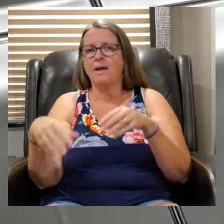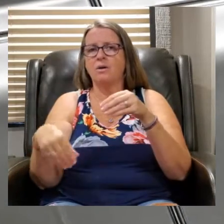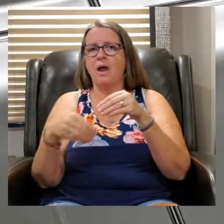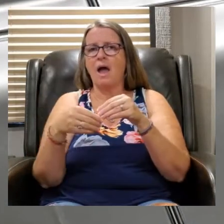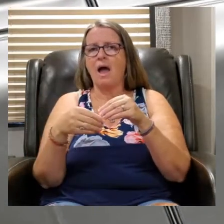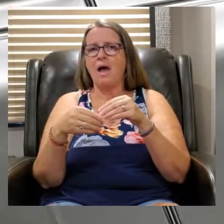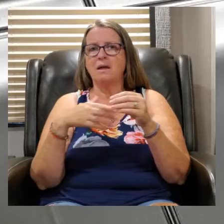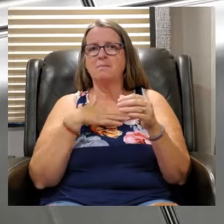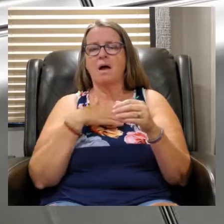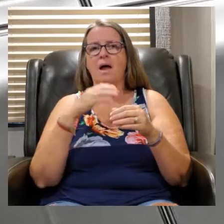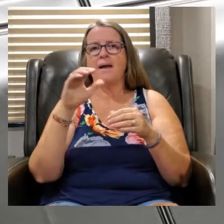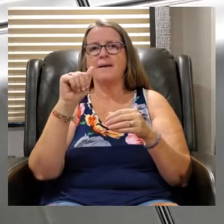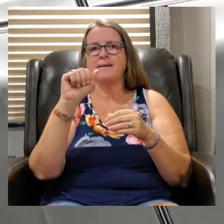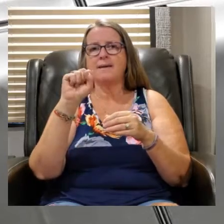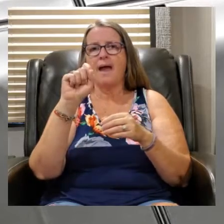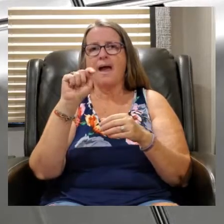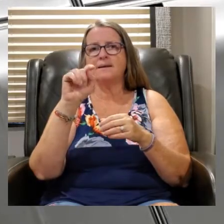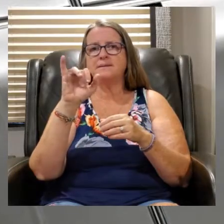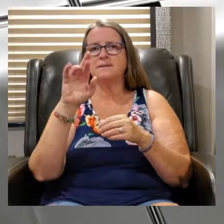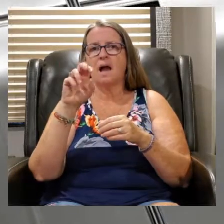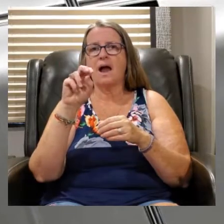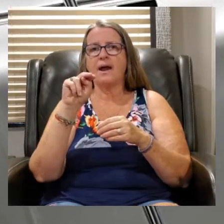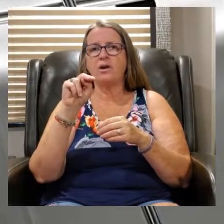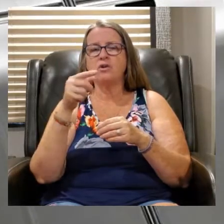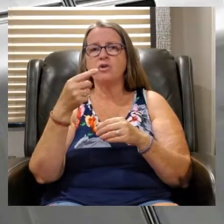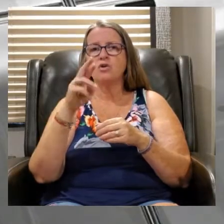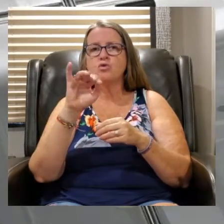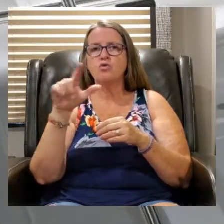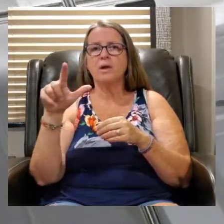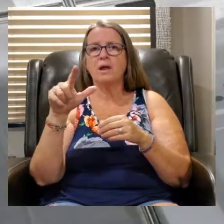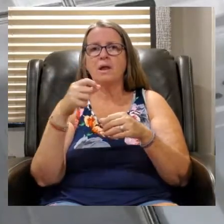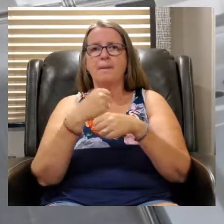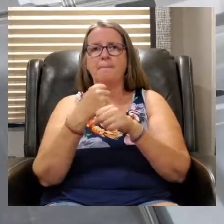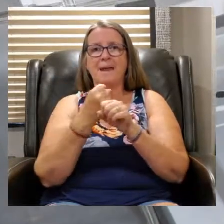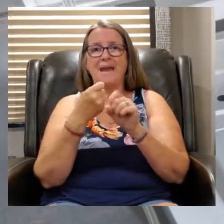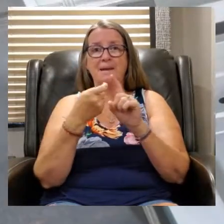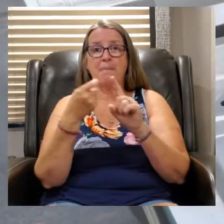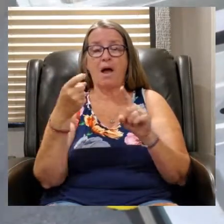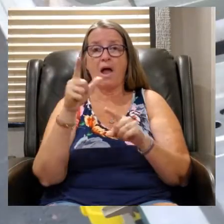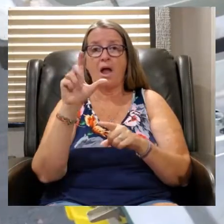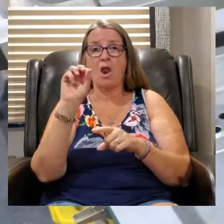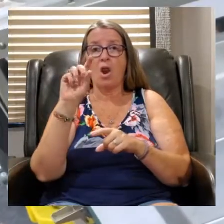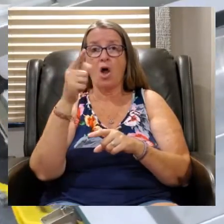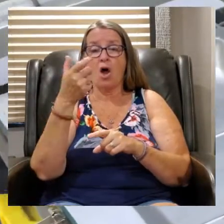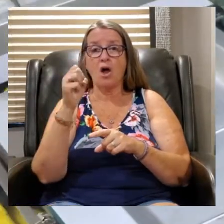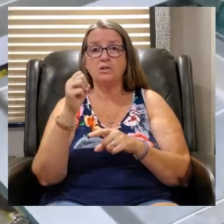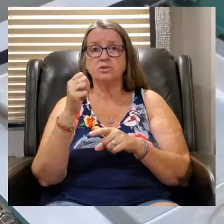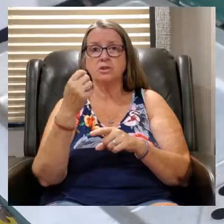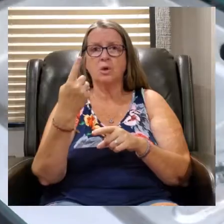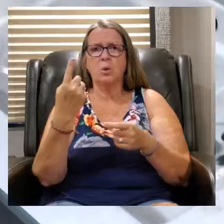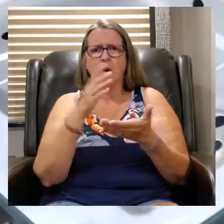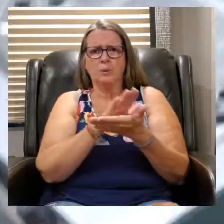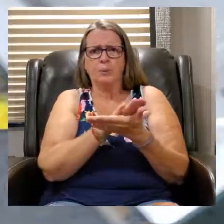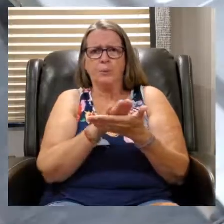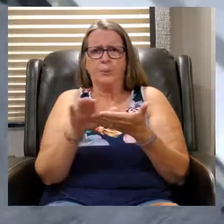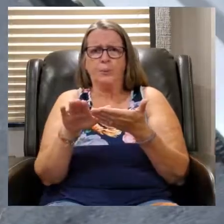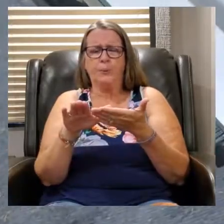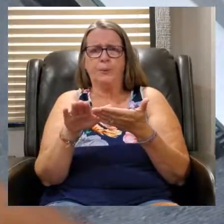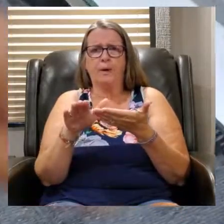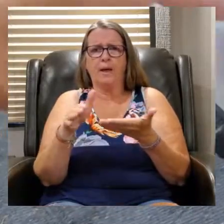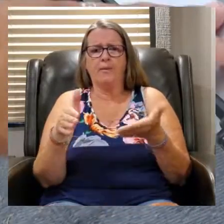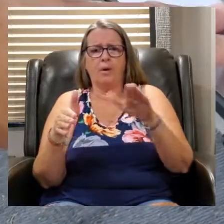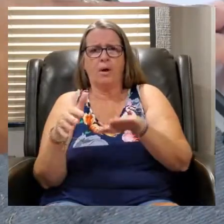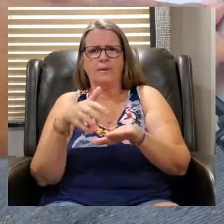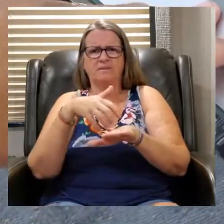my cast iron grill made by Lodge. One side of it's smooth, one side of it's